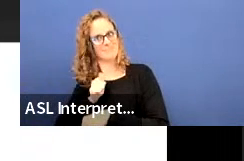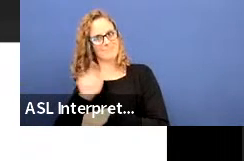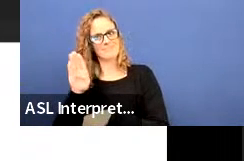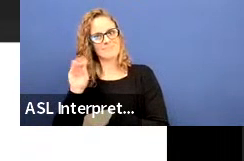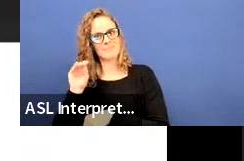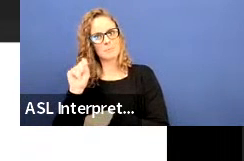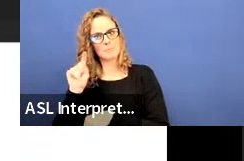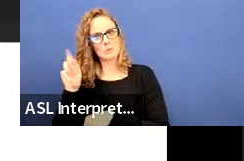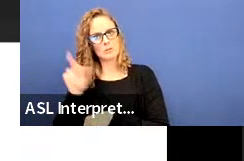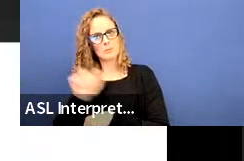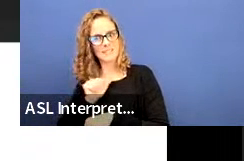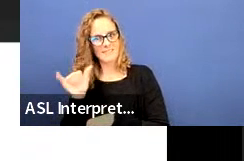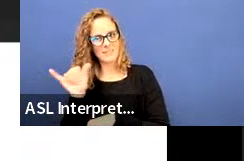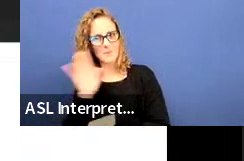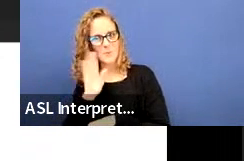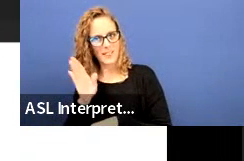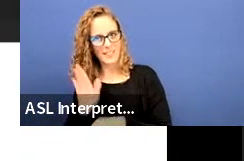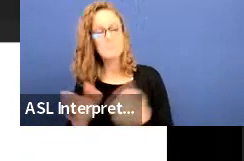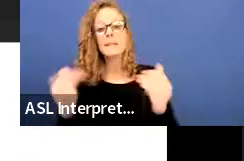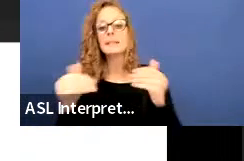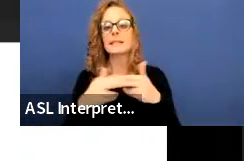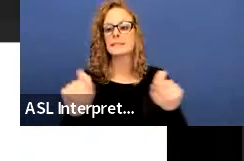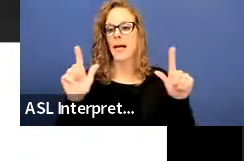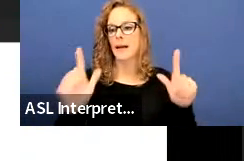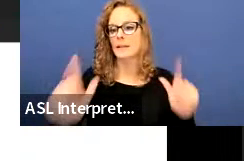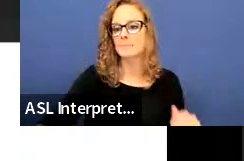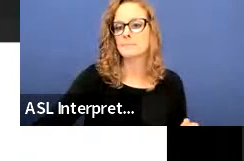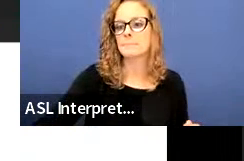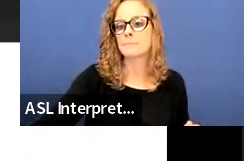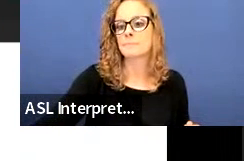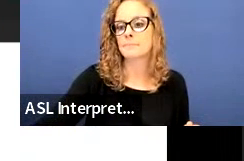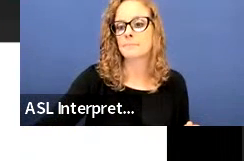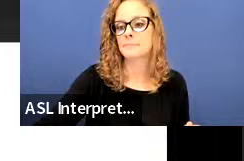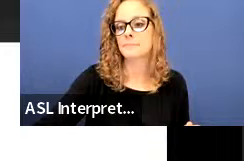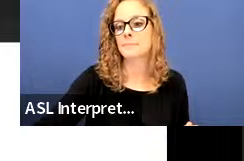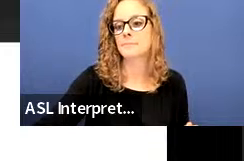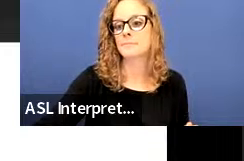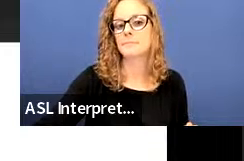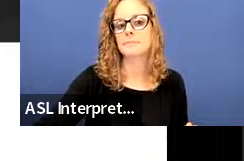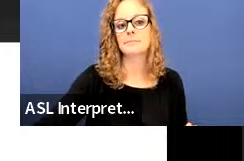So the other big news this week, the